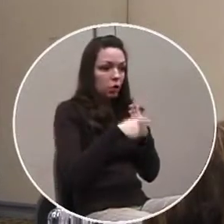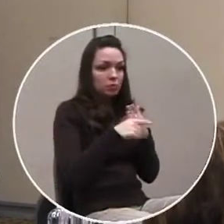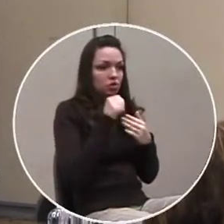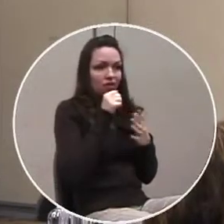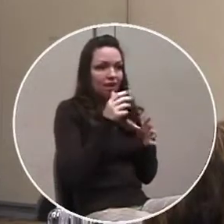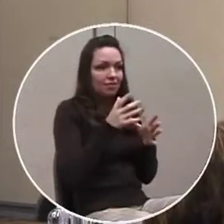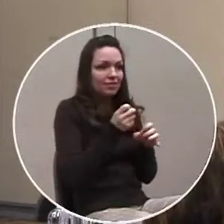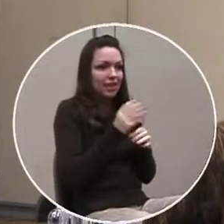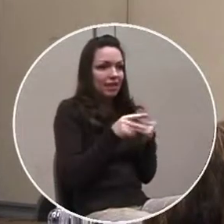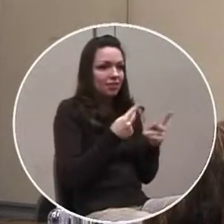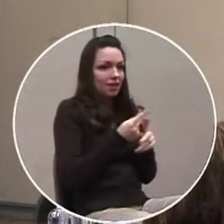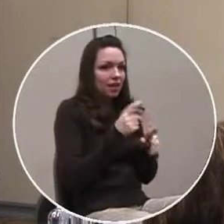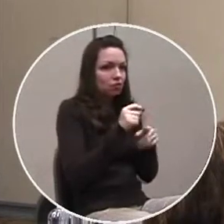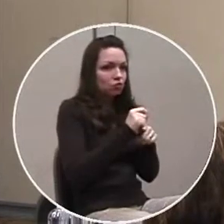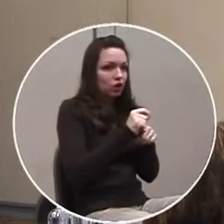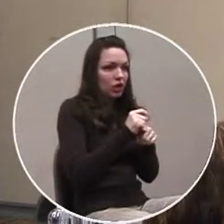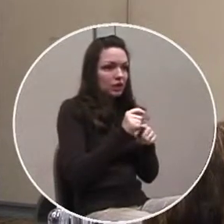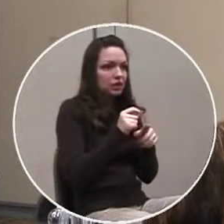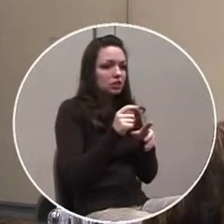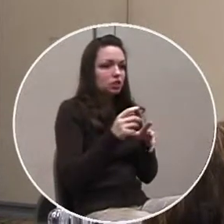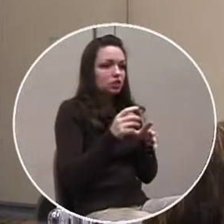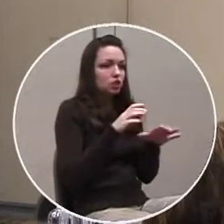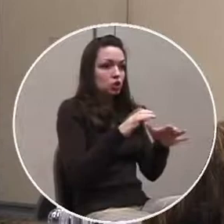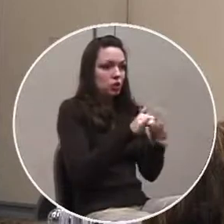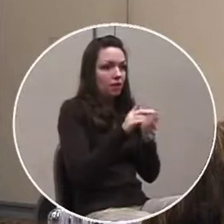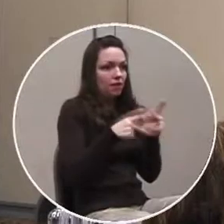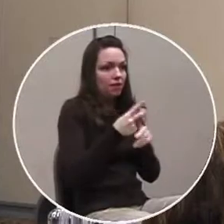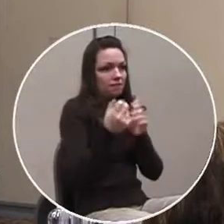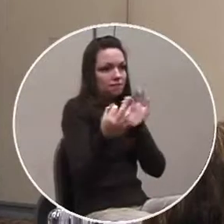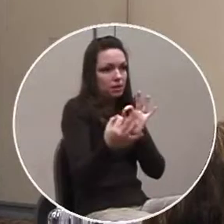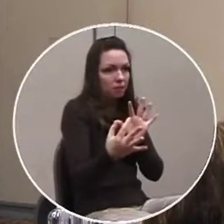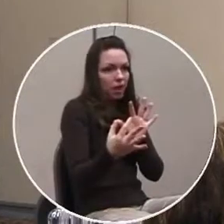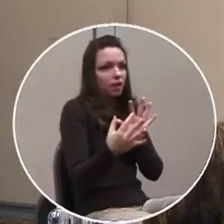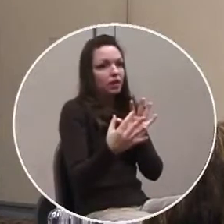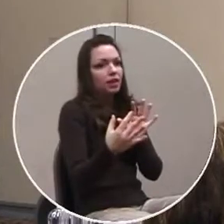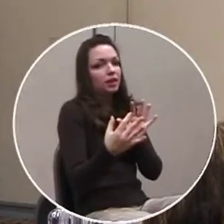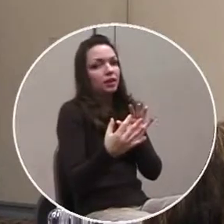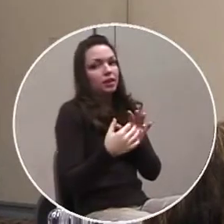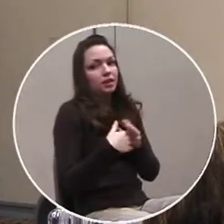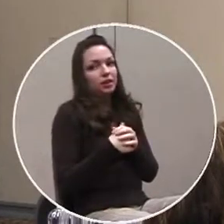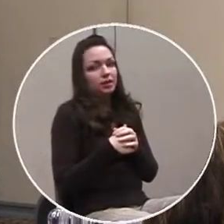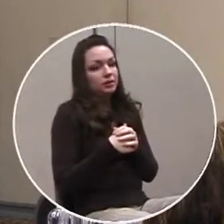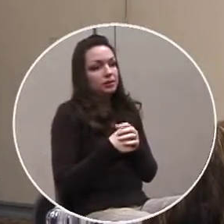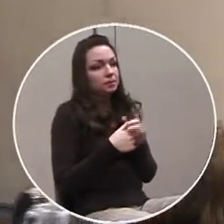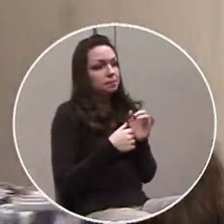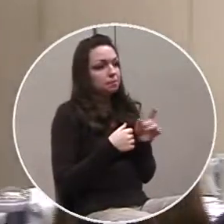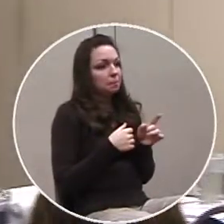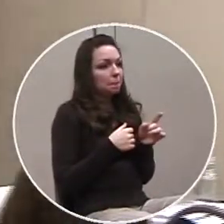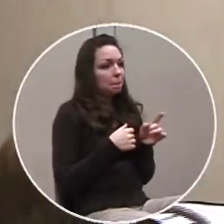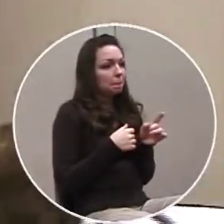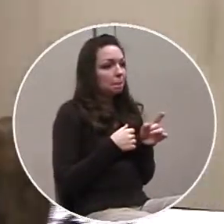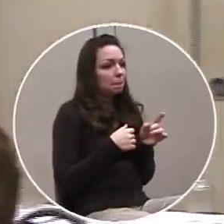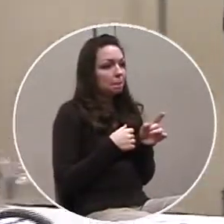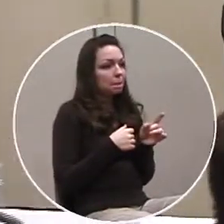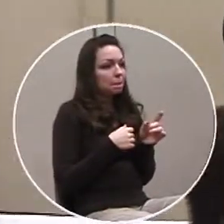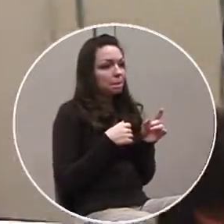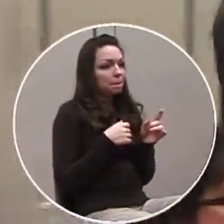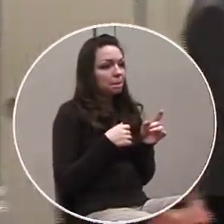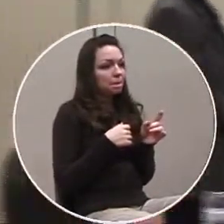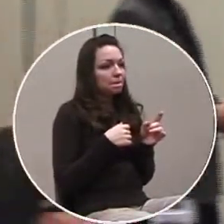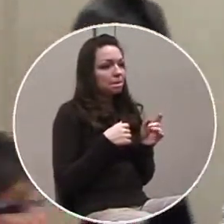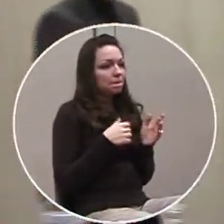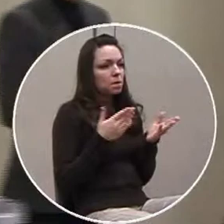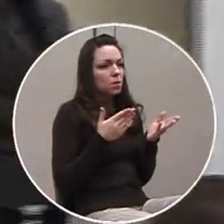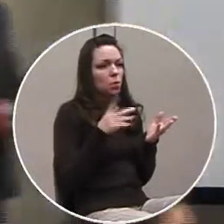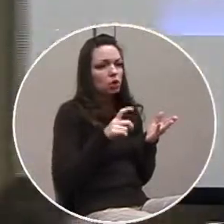to get that kind of feedback and coaching when they're in service. So, yeah. Yes. What's